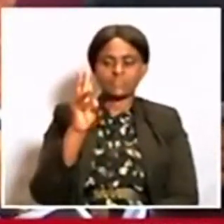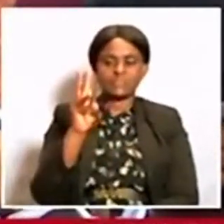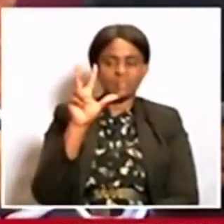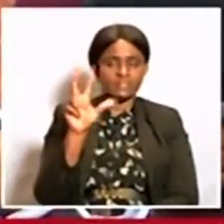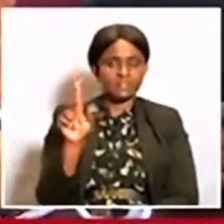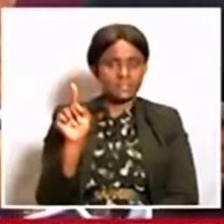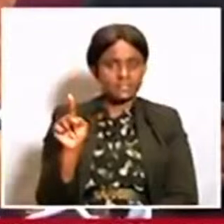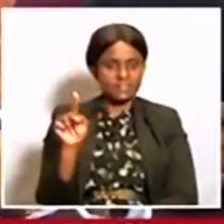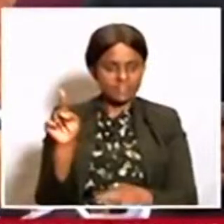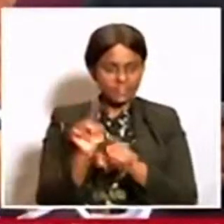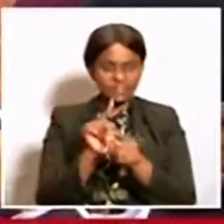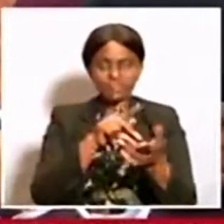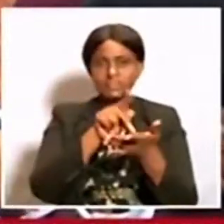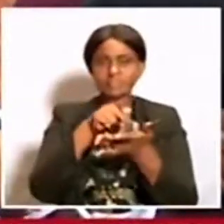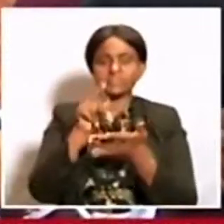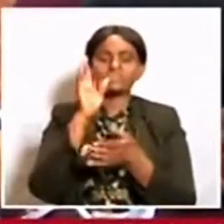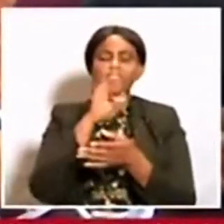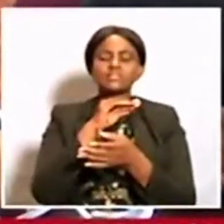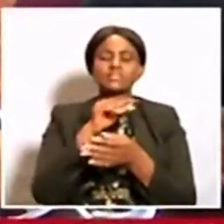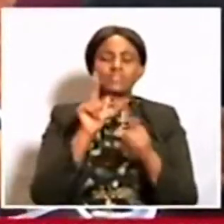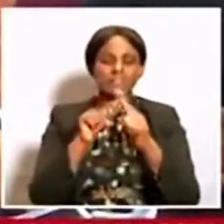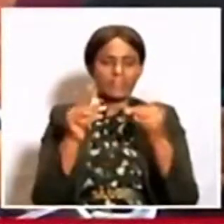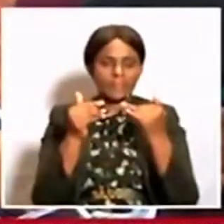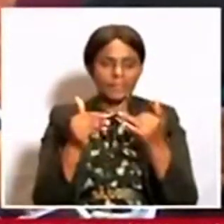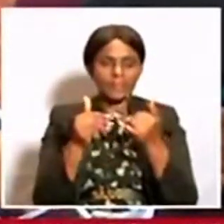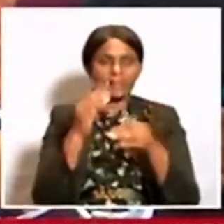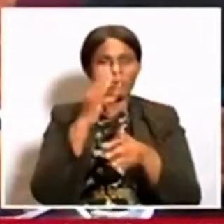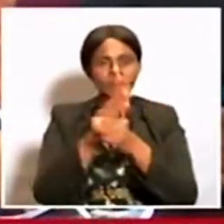241,363 as adverse payment. However, the